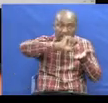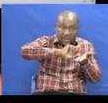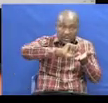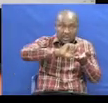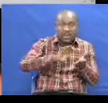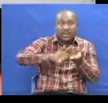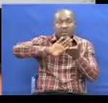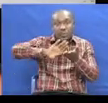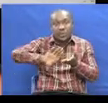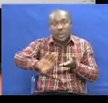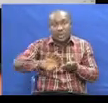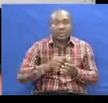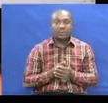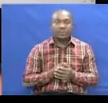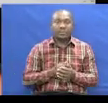So on this